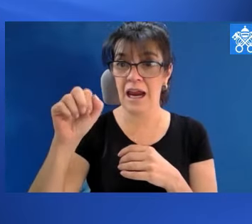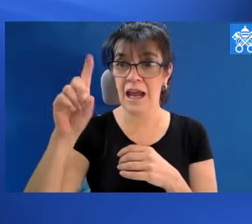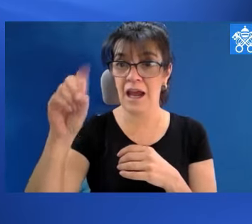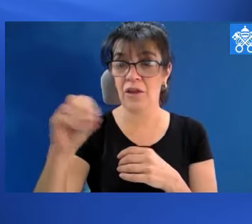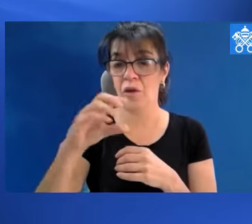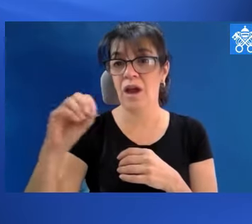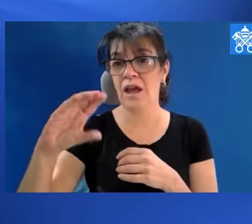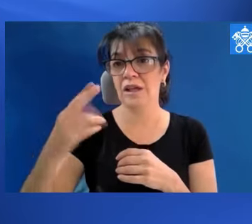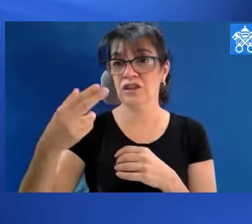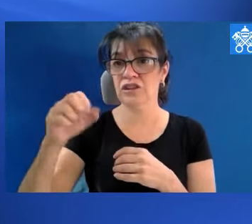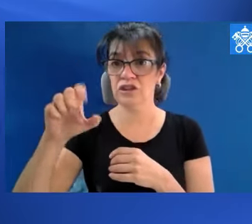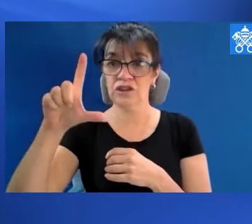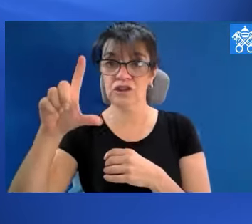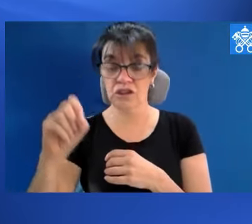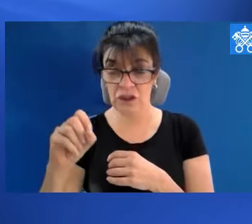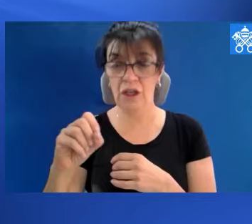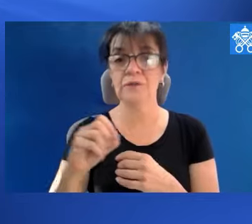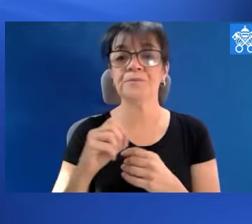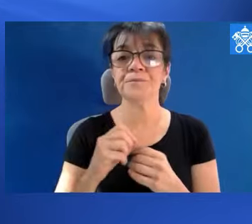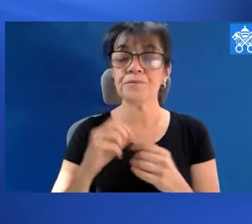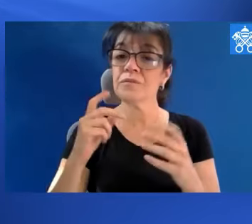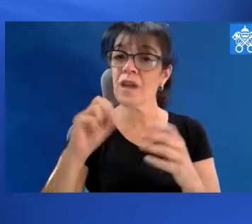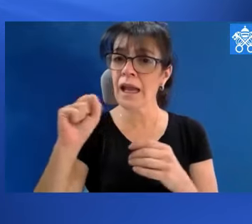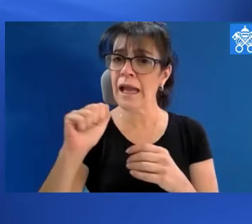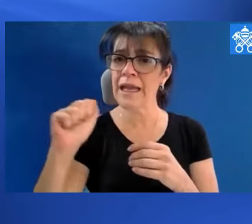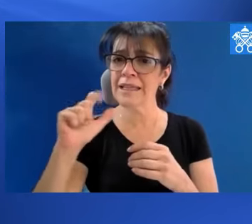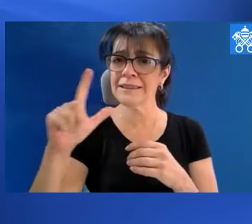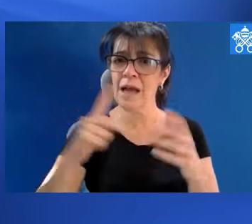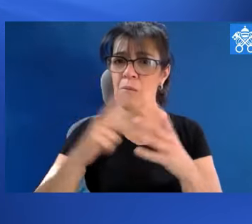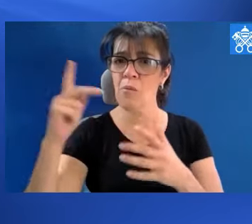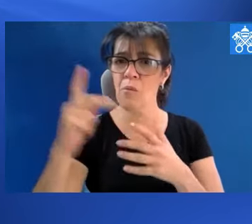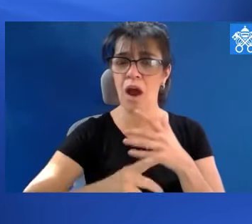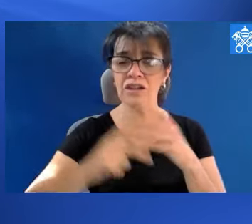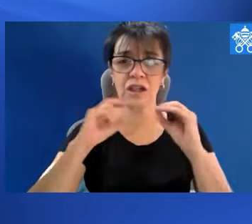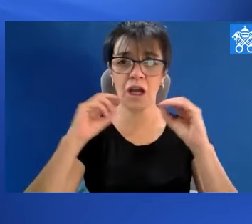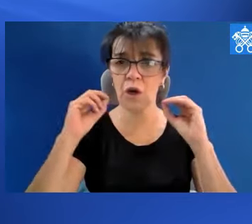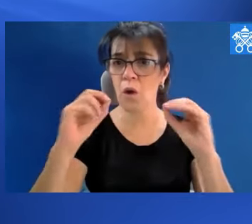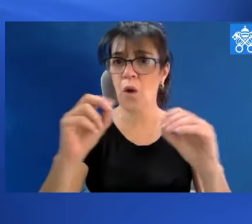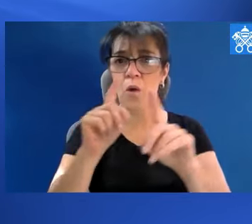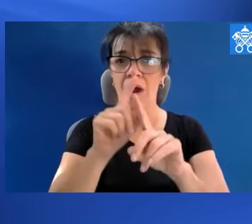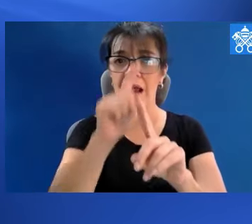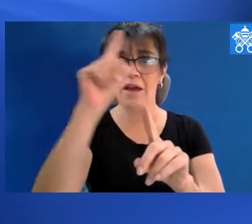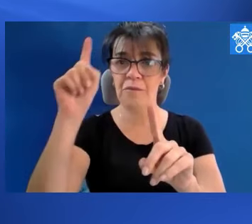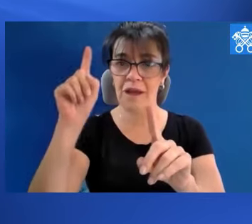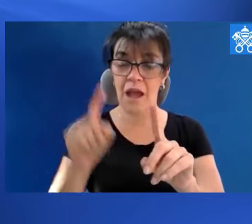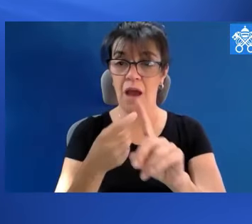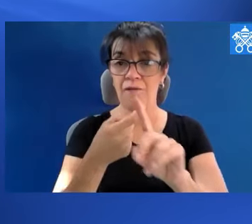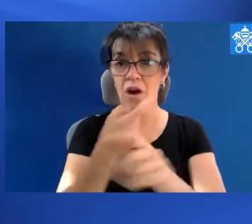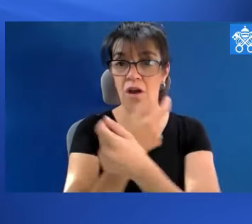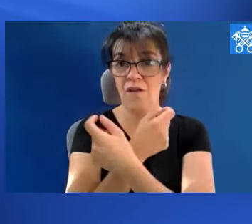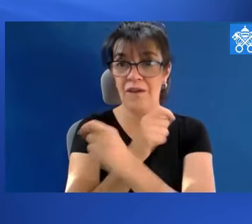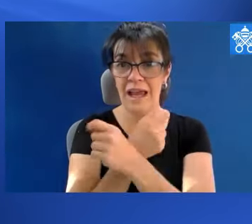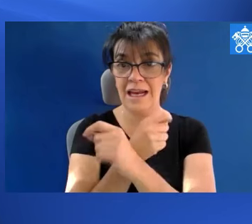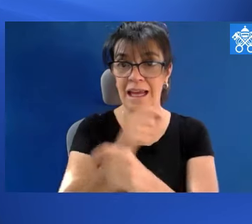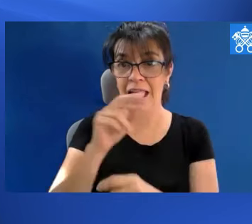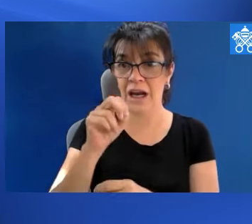And as we begin our broadcast, I would like to extend a warm welcome to everyone joining us through the various Vatican media channels, the Vatican audio